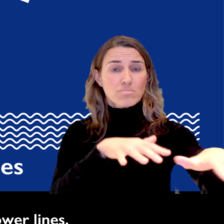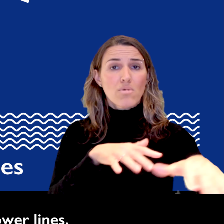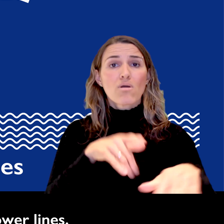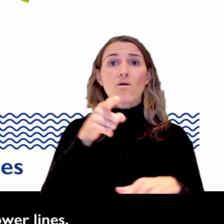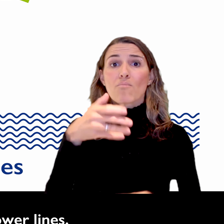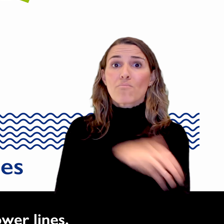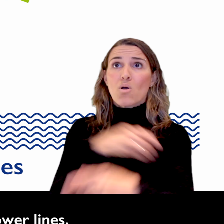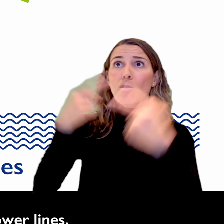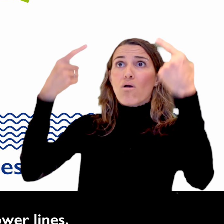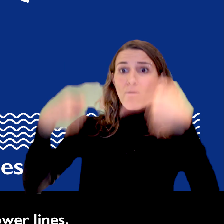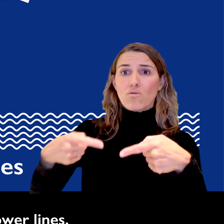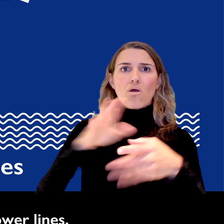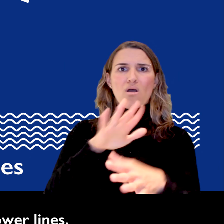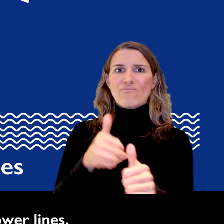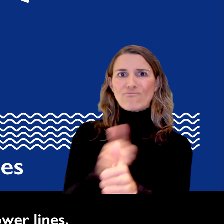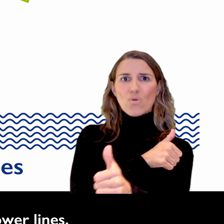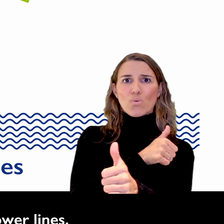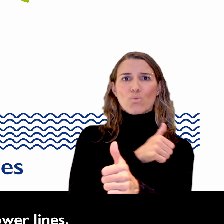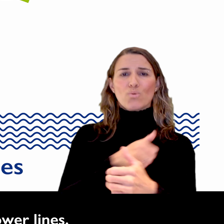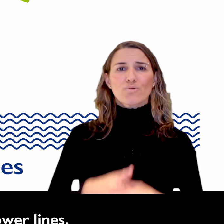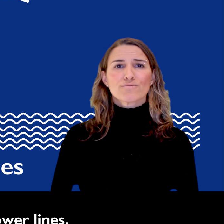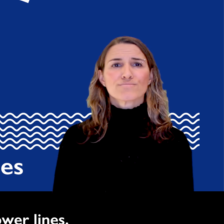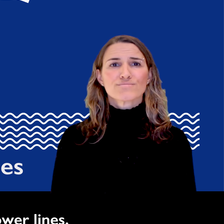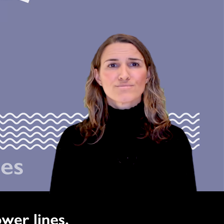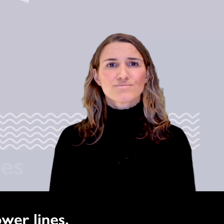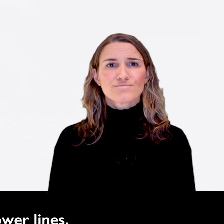occurs, avoid downed power lines.